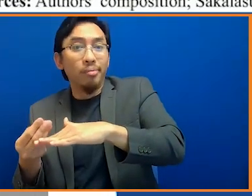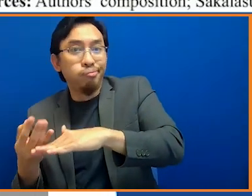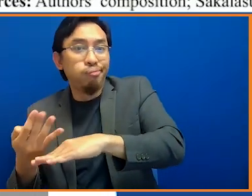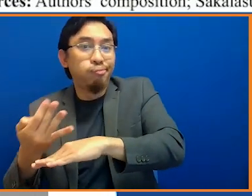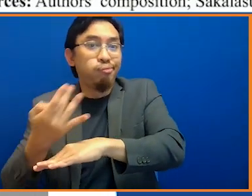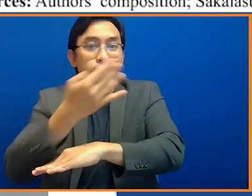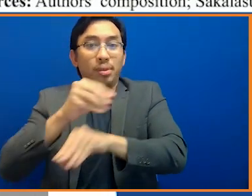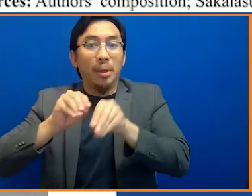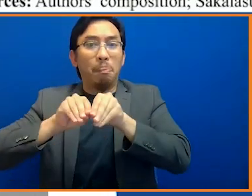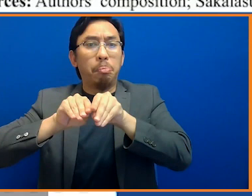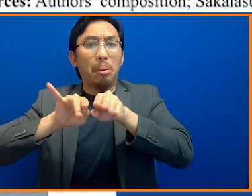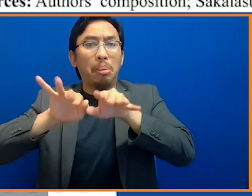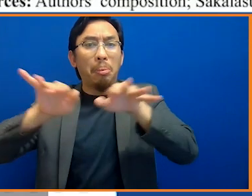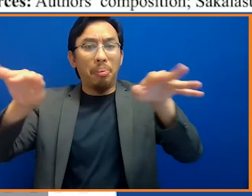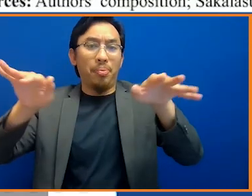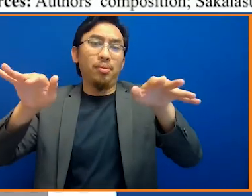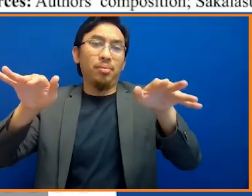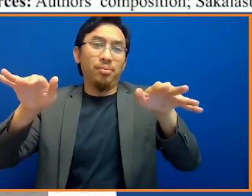And then it transmit